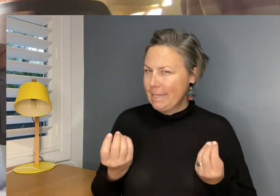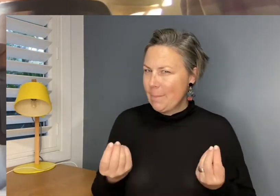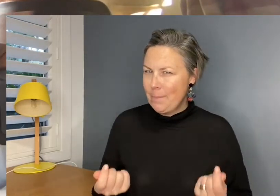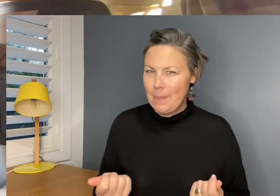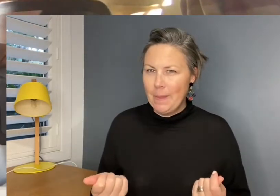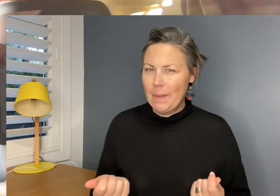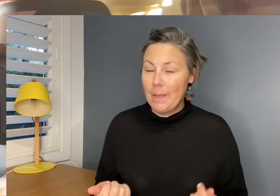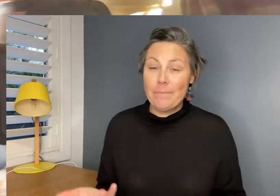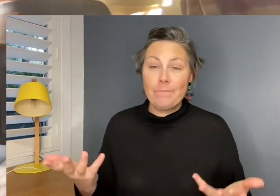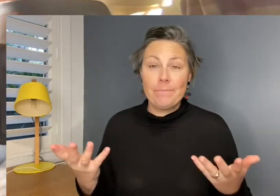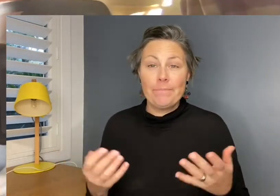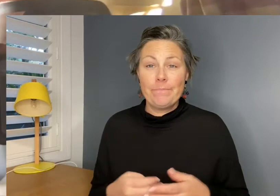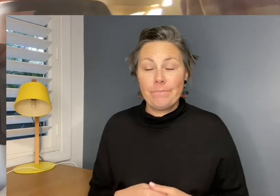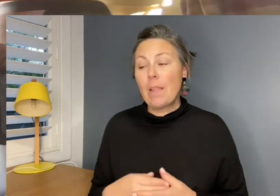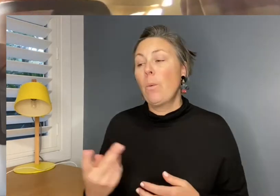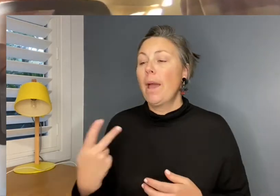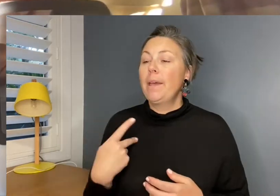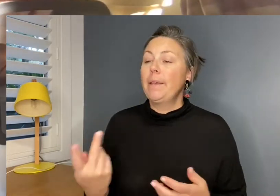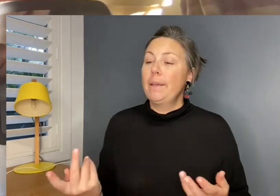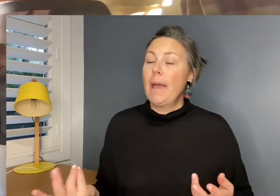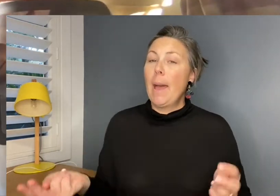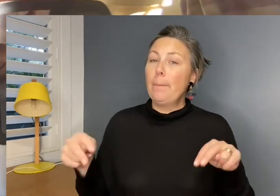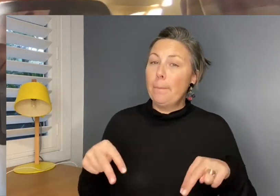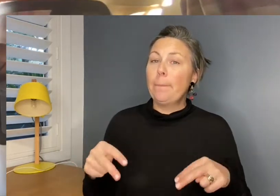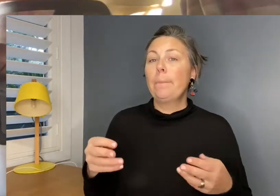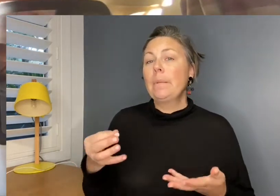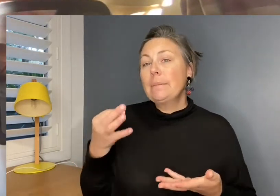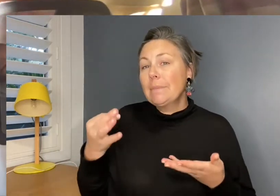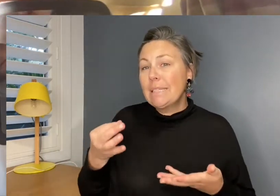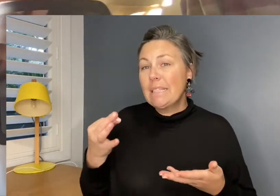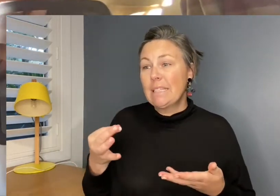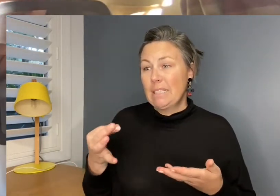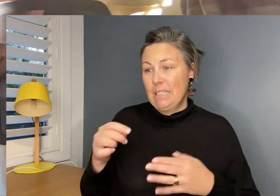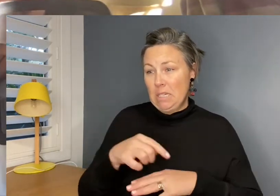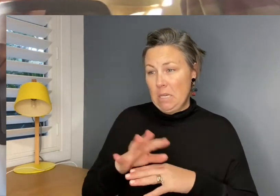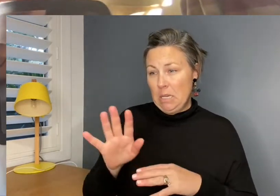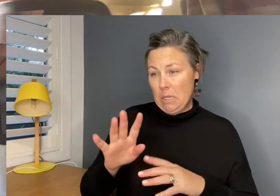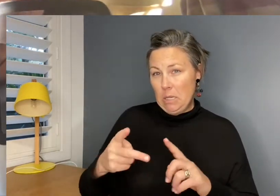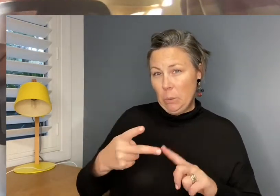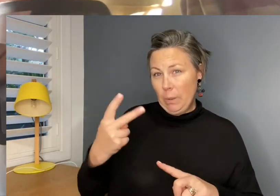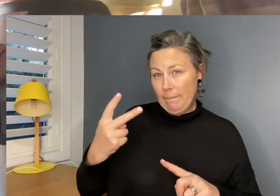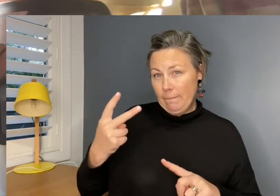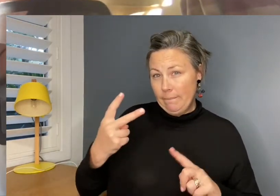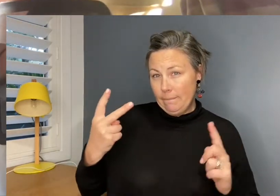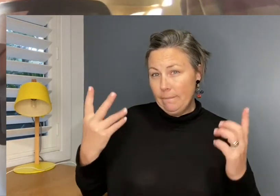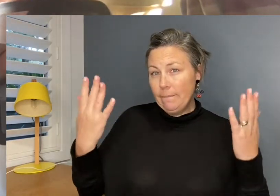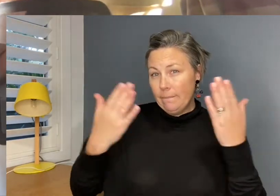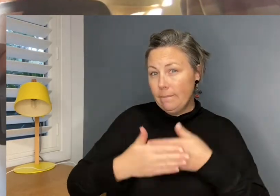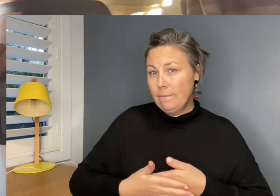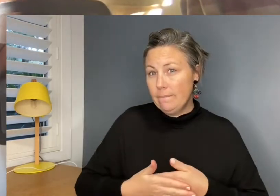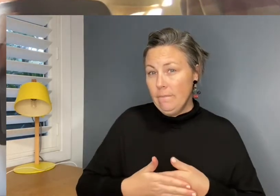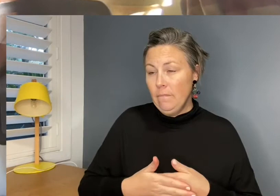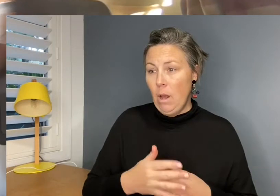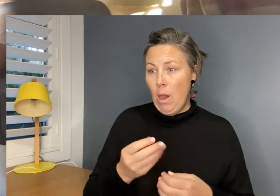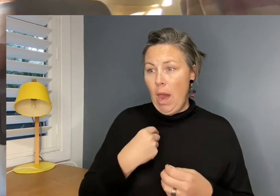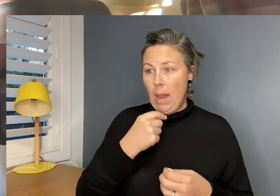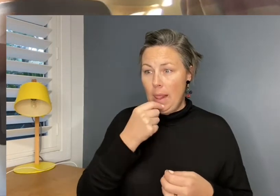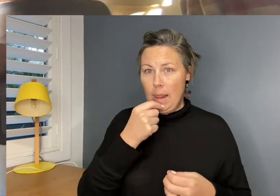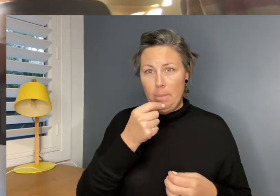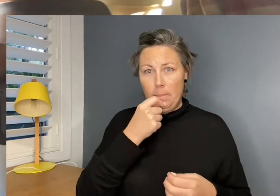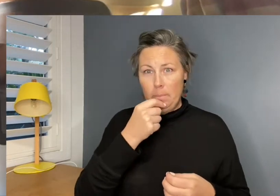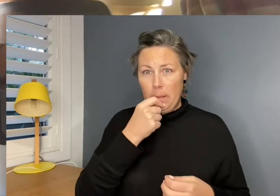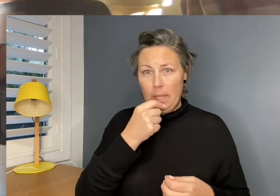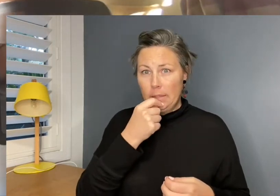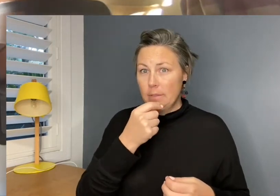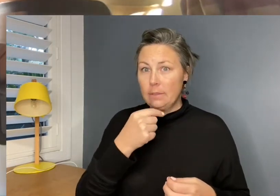unusual feelings. So yeah, Aiden and I got up and had a cup of tea. By this stage, it was maybe almost midnight. I had a bit of a little mini